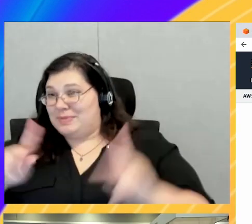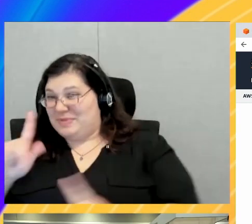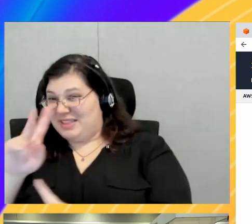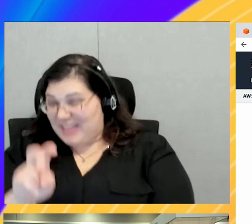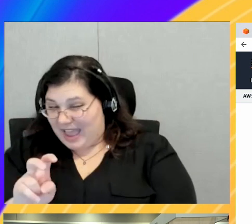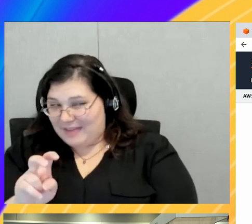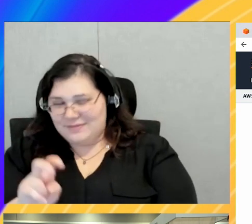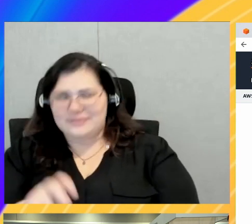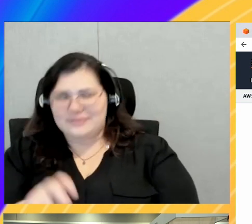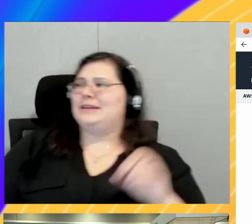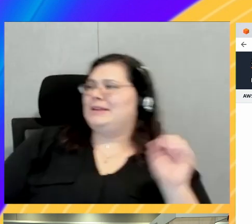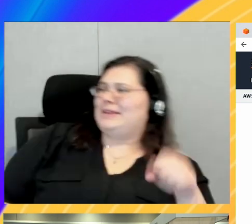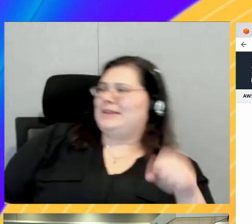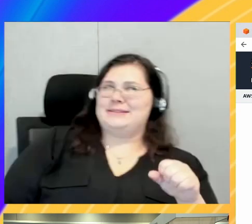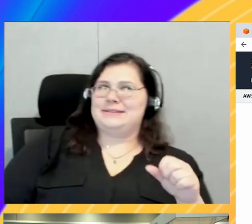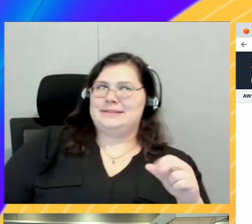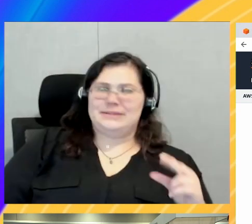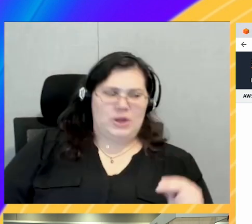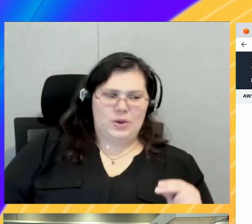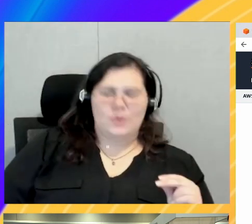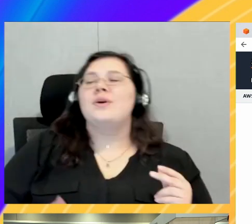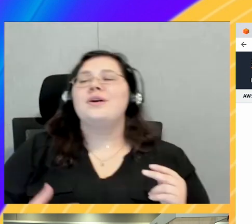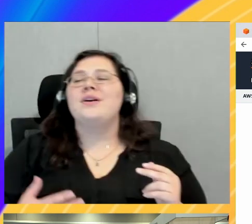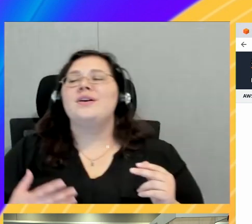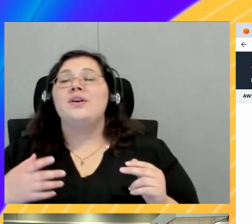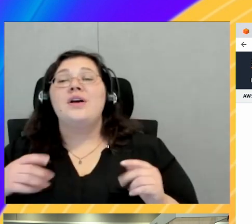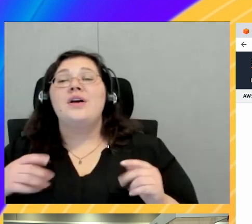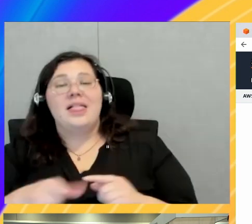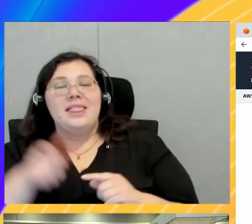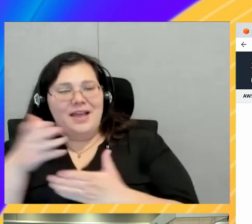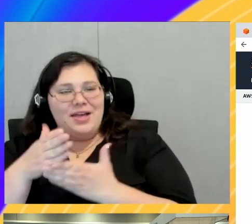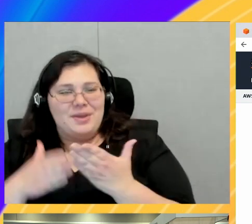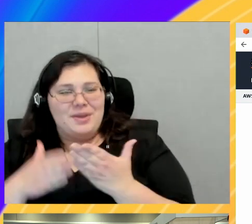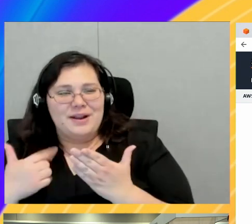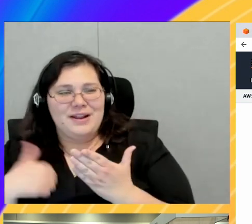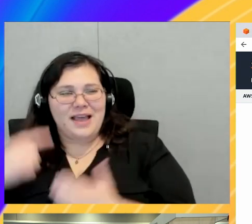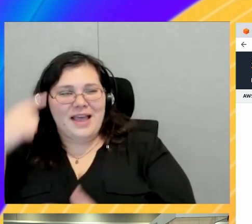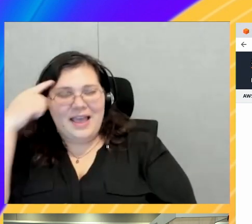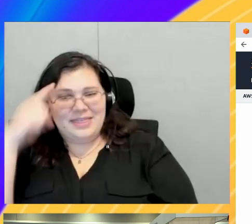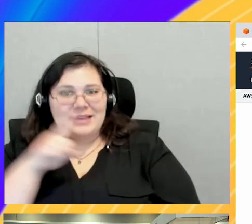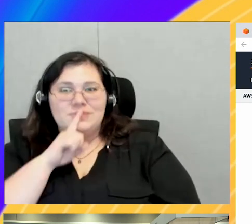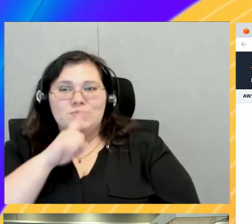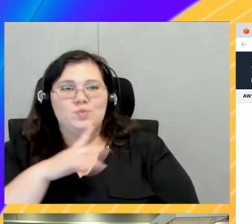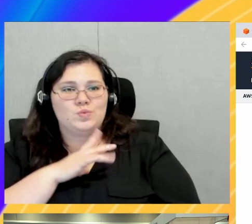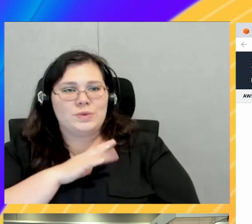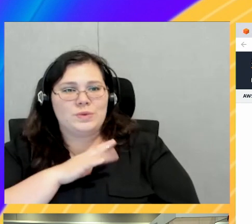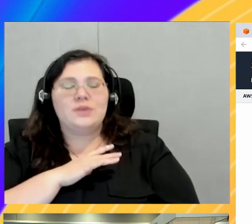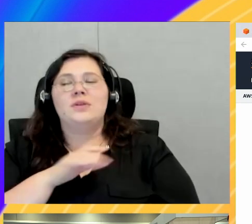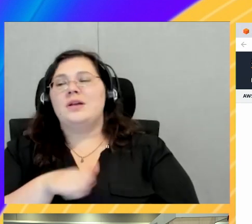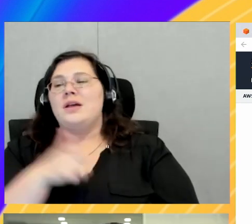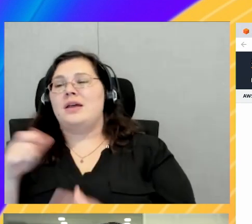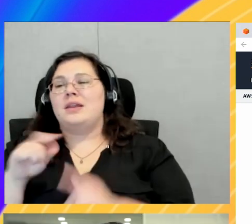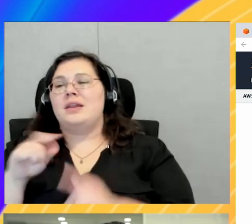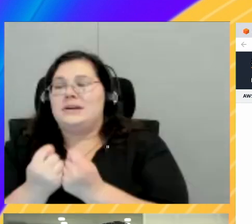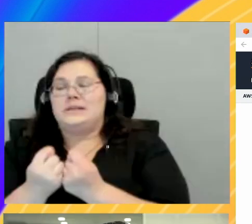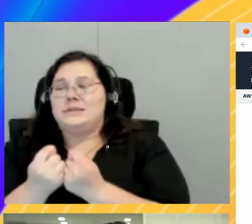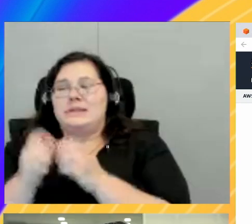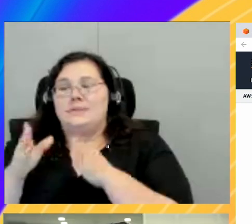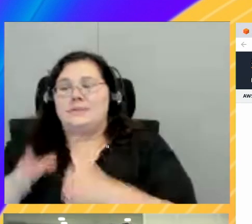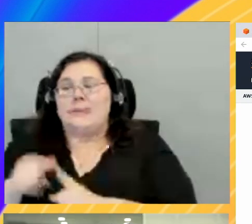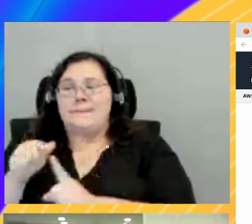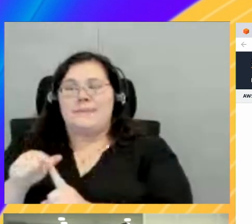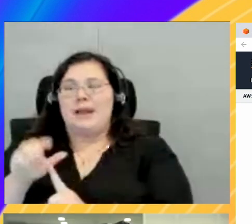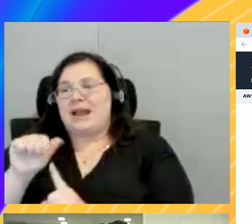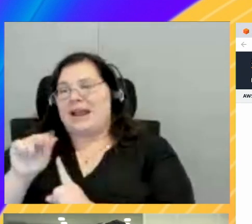And then to the other side, which I think is really, really cool, another teammate of mine, Anna Maccabee and